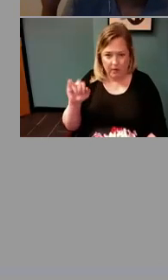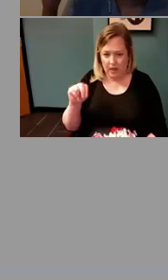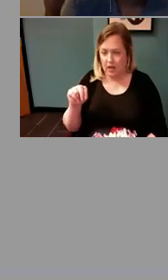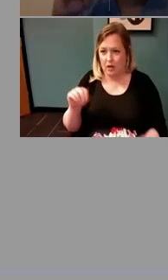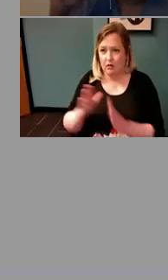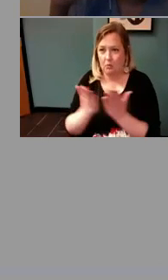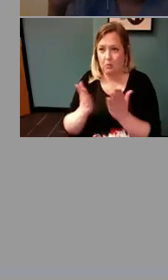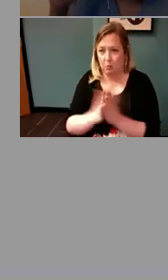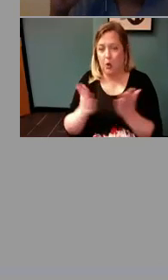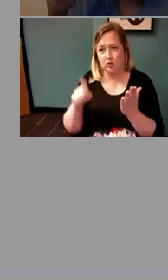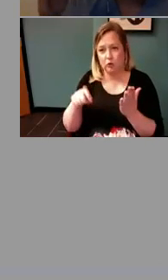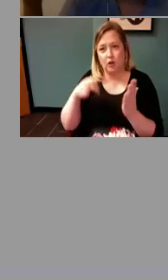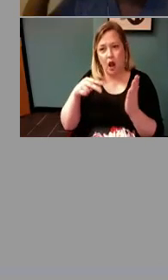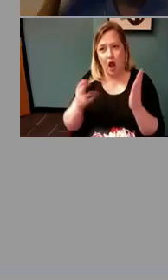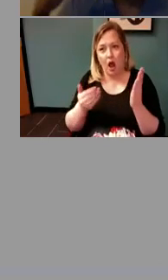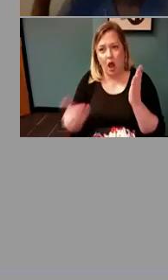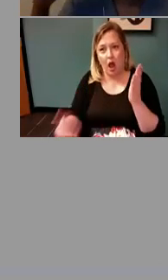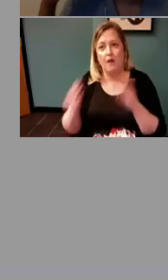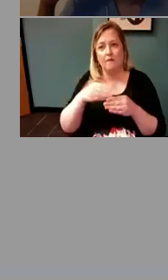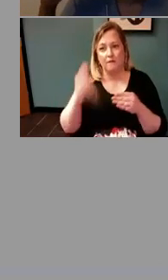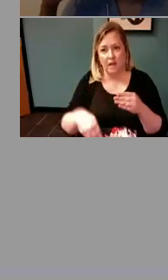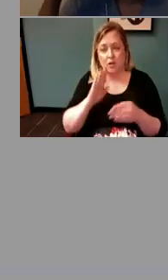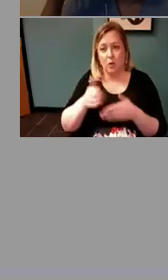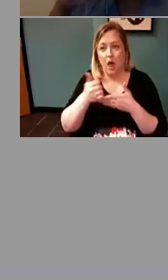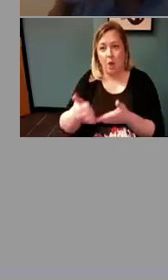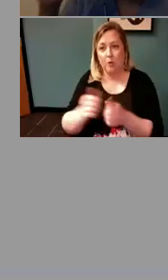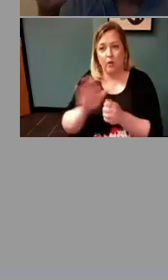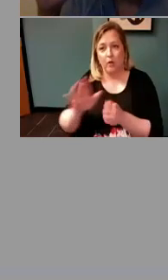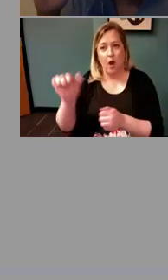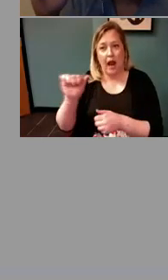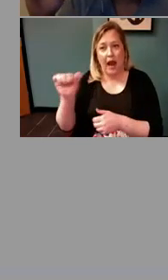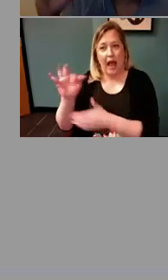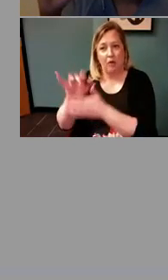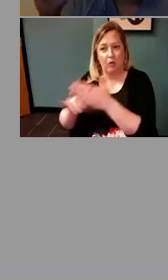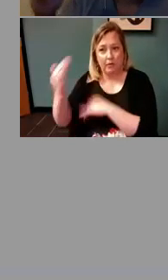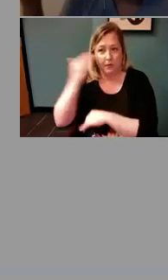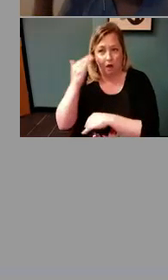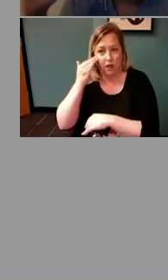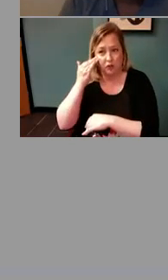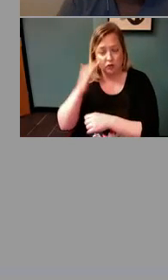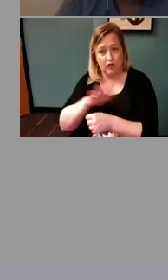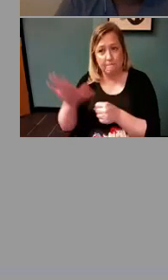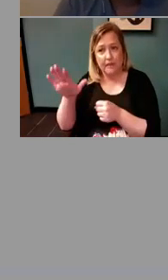you with your C++, not C++, your algorithmic knowledge completely.